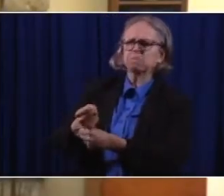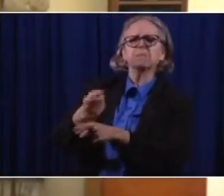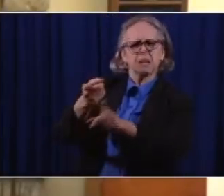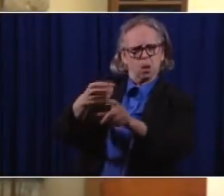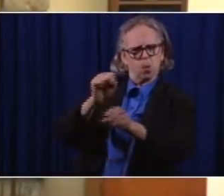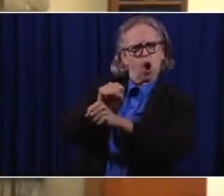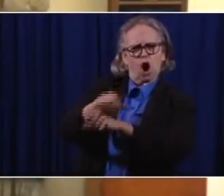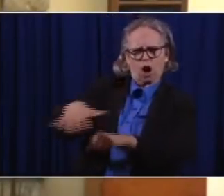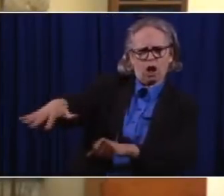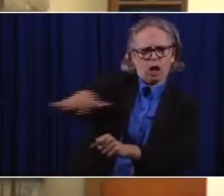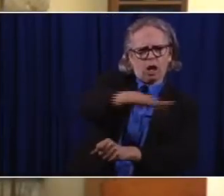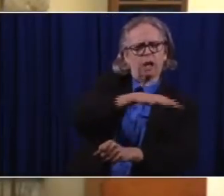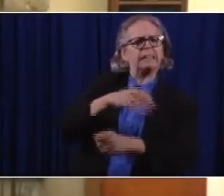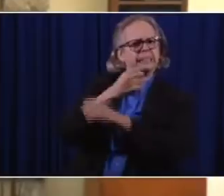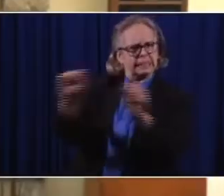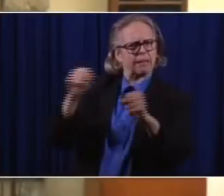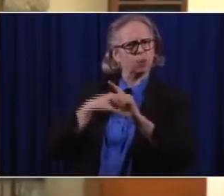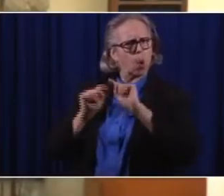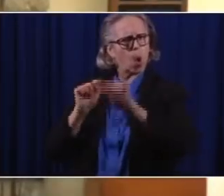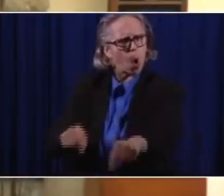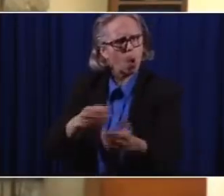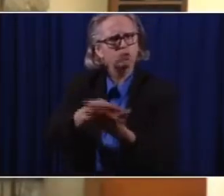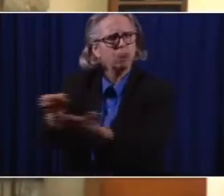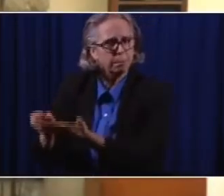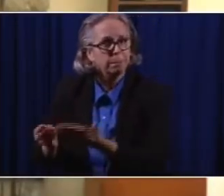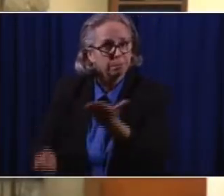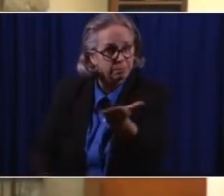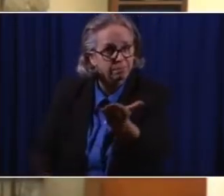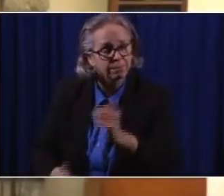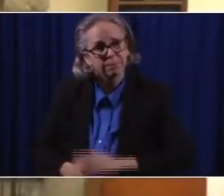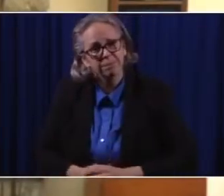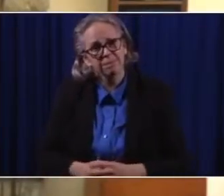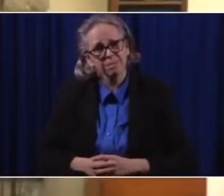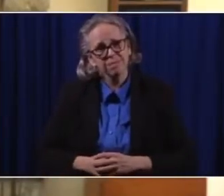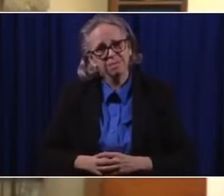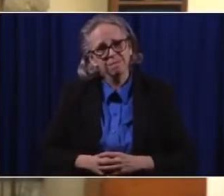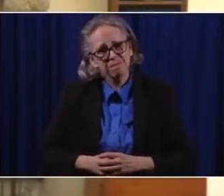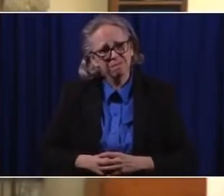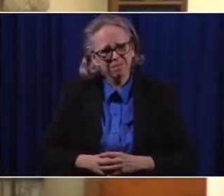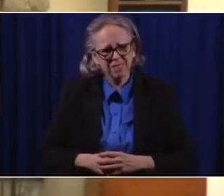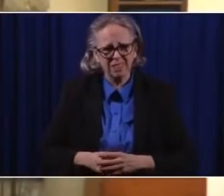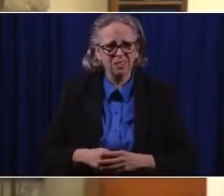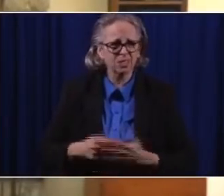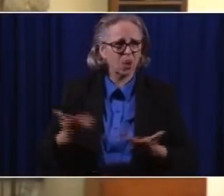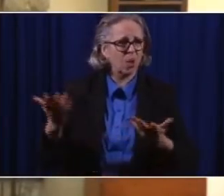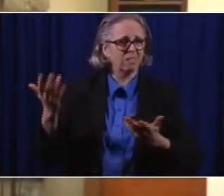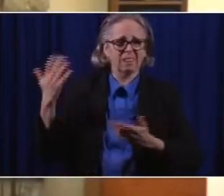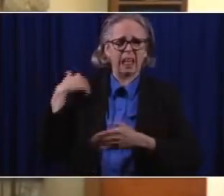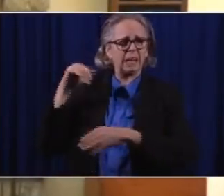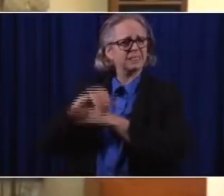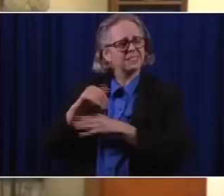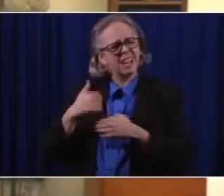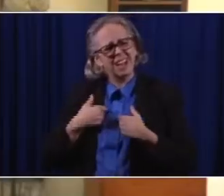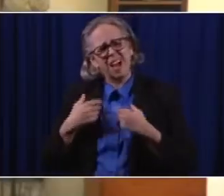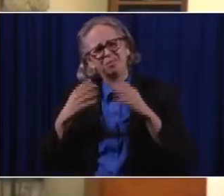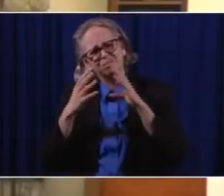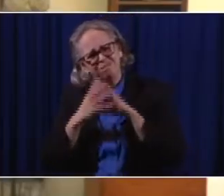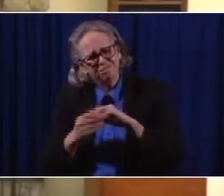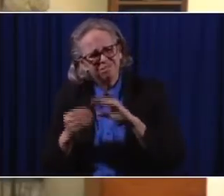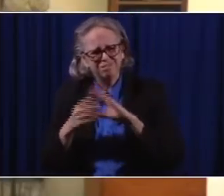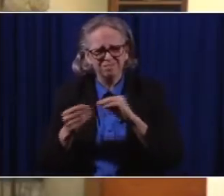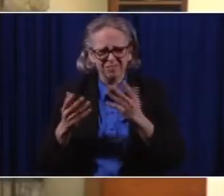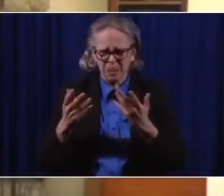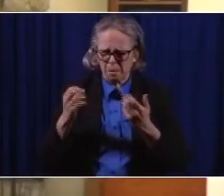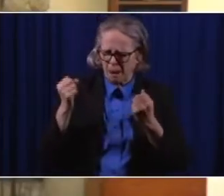talked last night about, sadly, some of the tragedy that has come out of banquets, come out of weddings, come out of